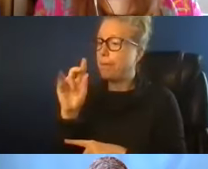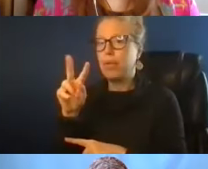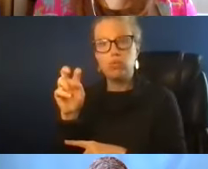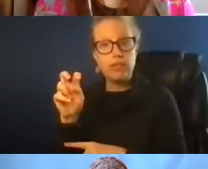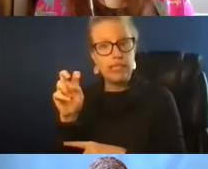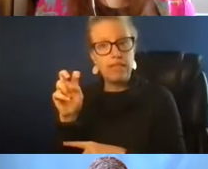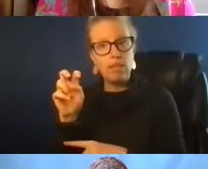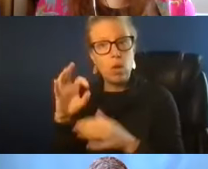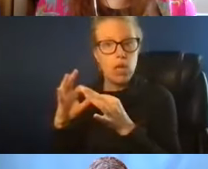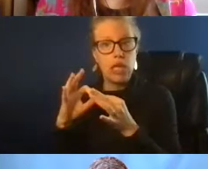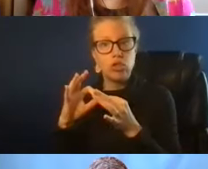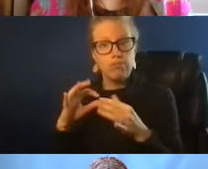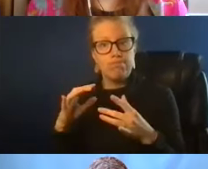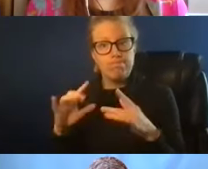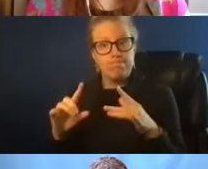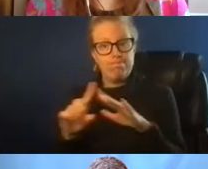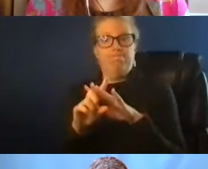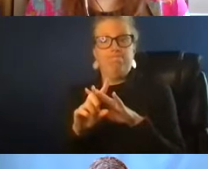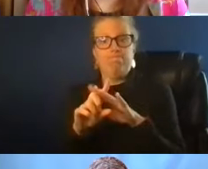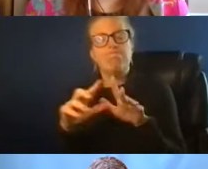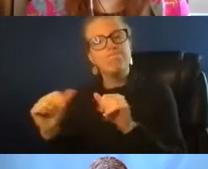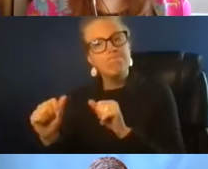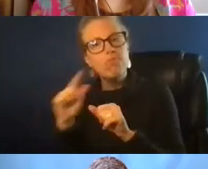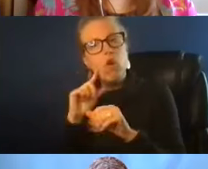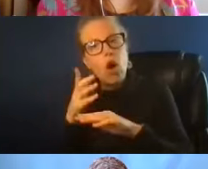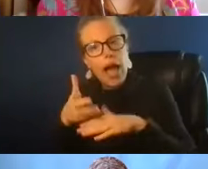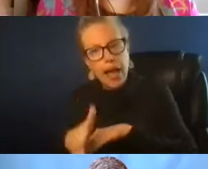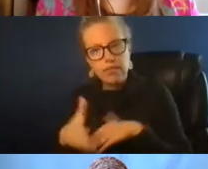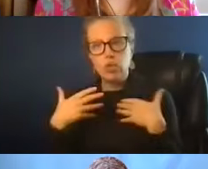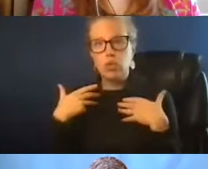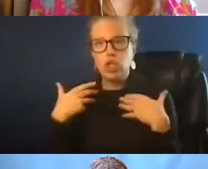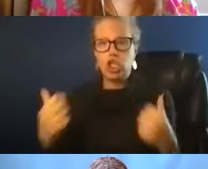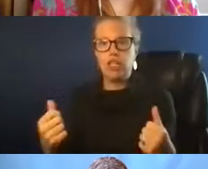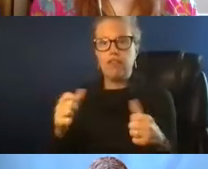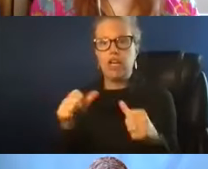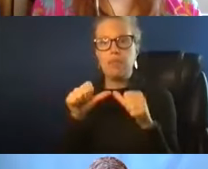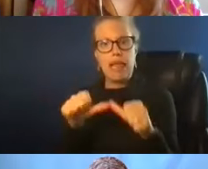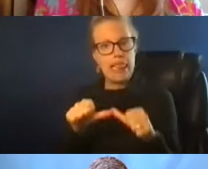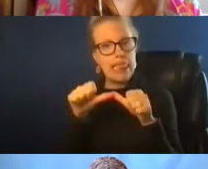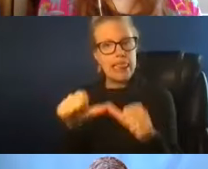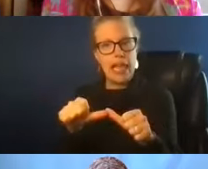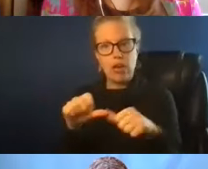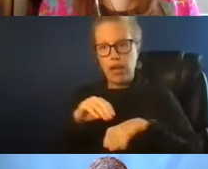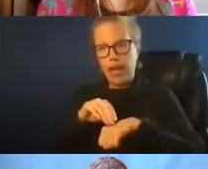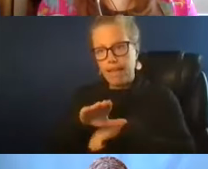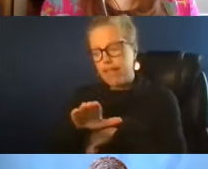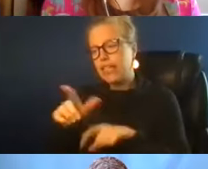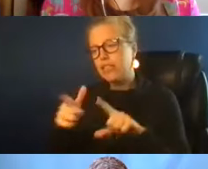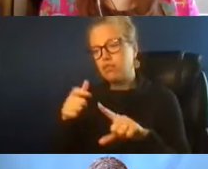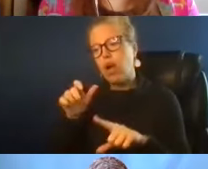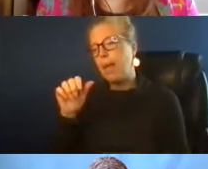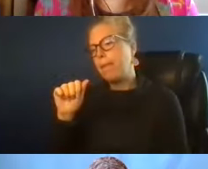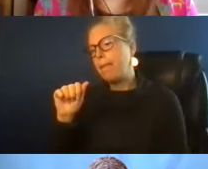happens, or for afterwards when you're healing from the lingering effects of abuse. A safety plan is